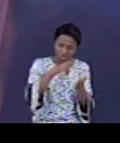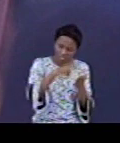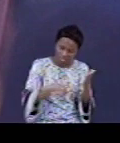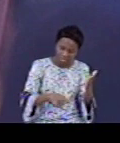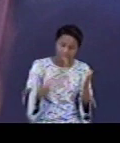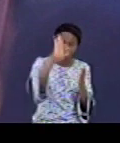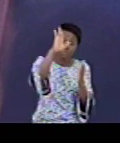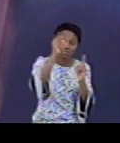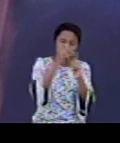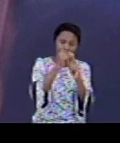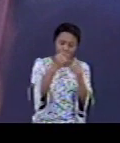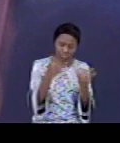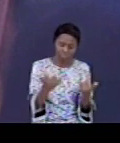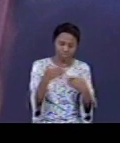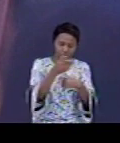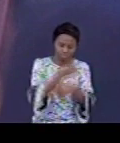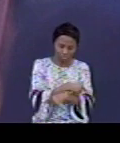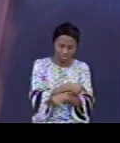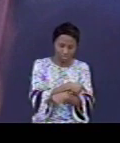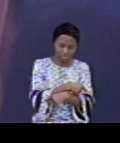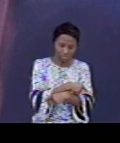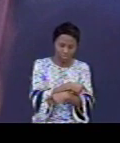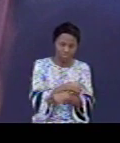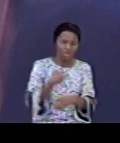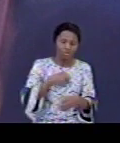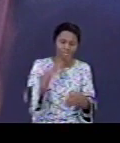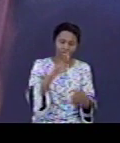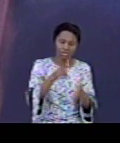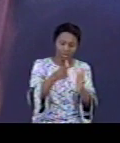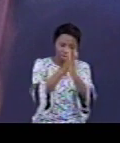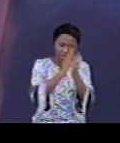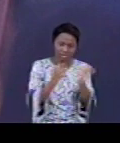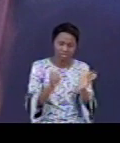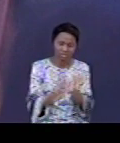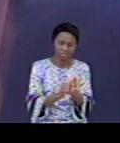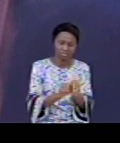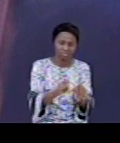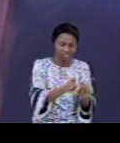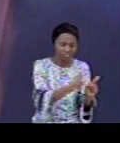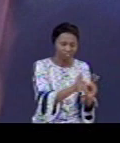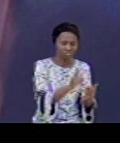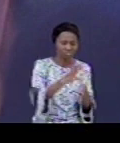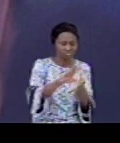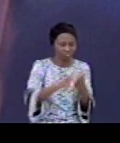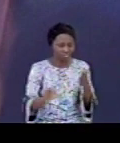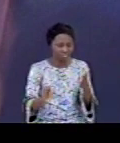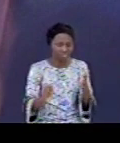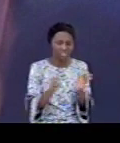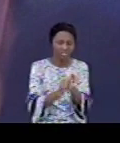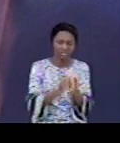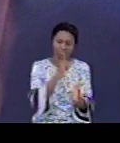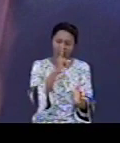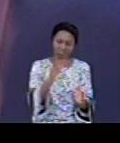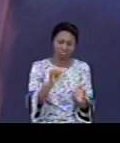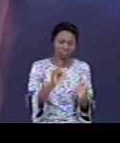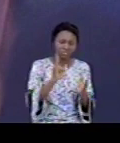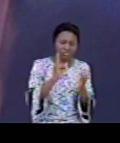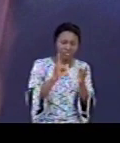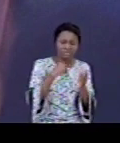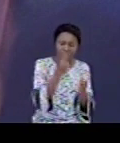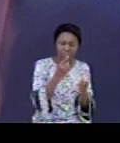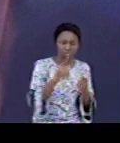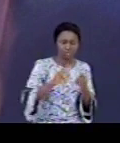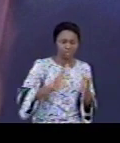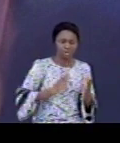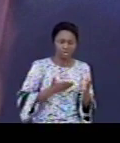word today. We're asking that relevant passages that really speak to our present needs